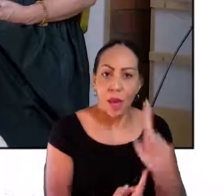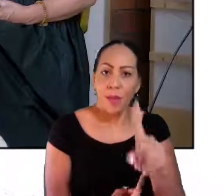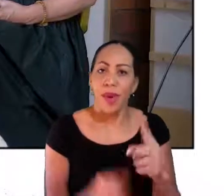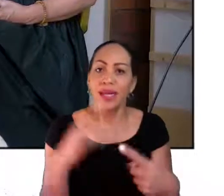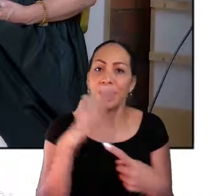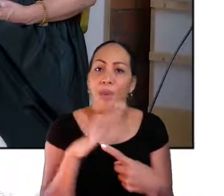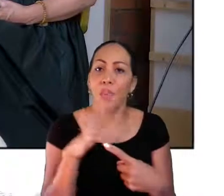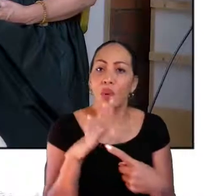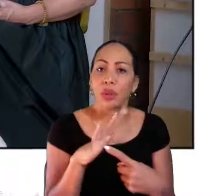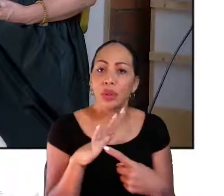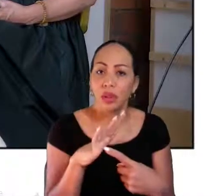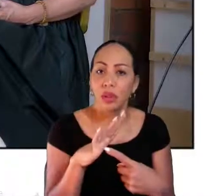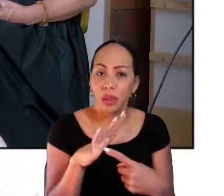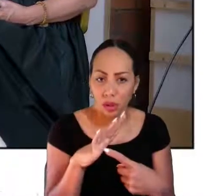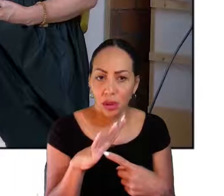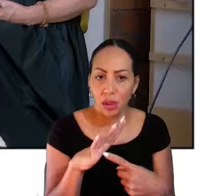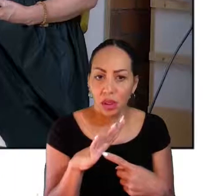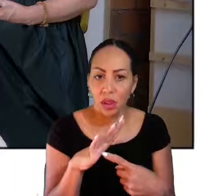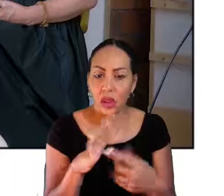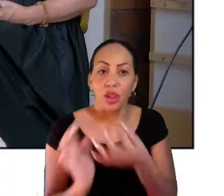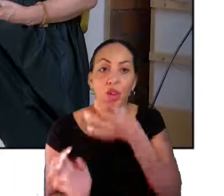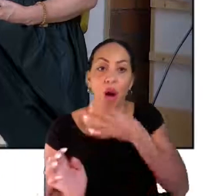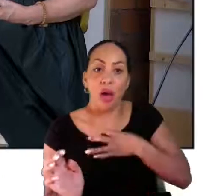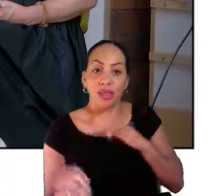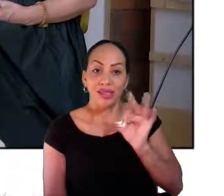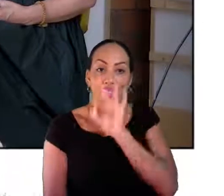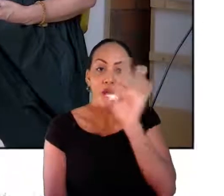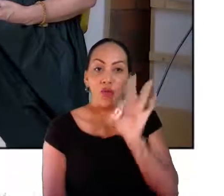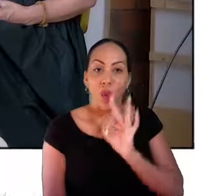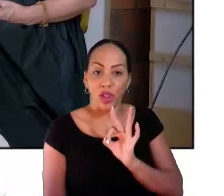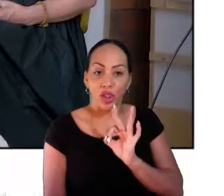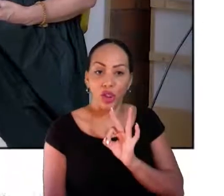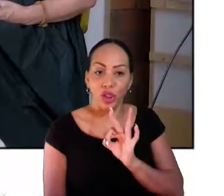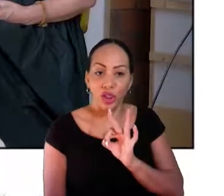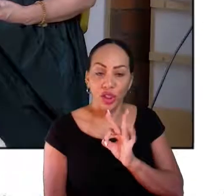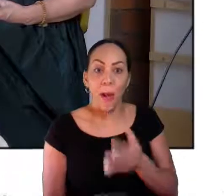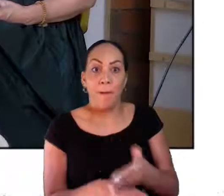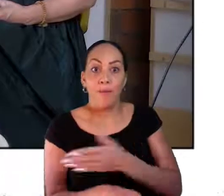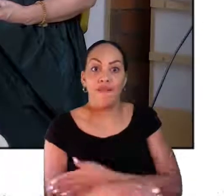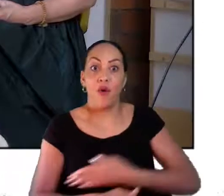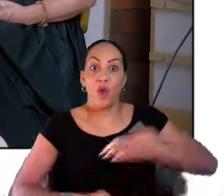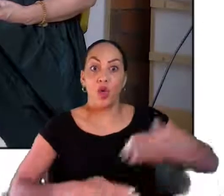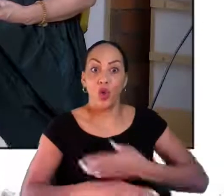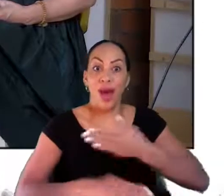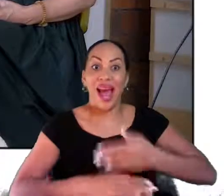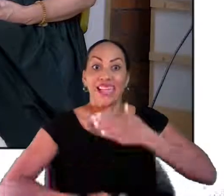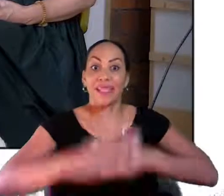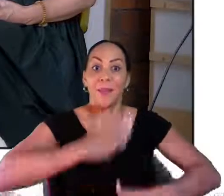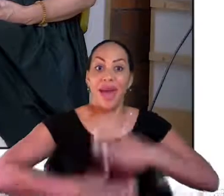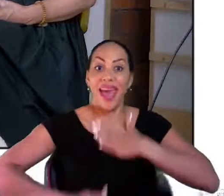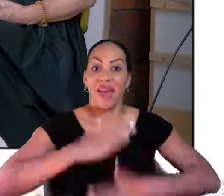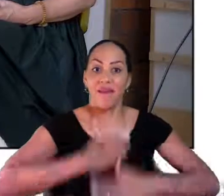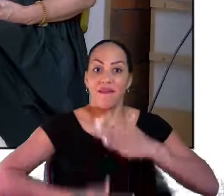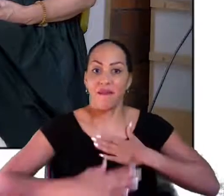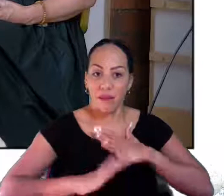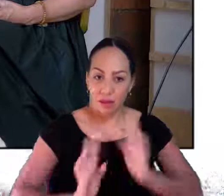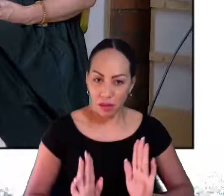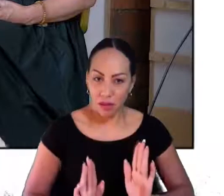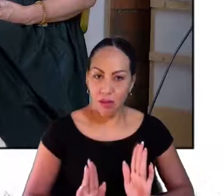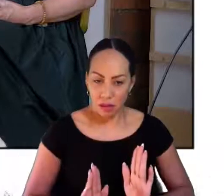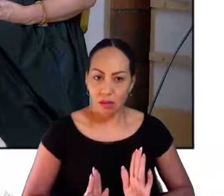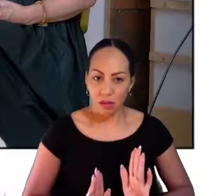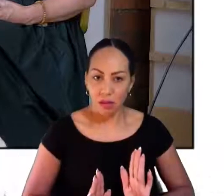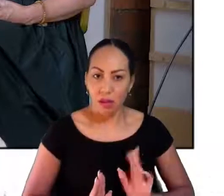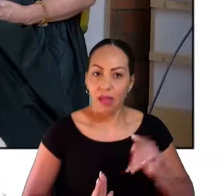actions that you take are secondary to the motivators and the things that the design process that you took to get to those actions in that space.